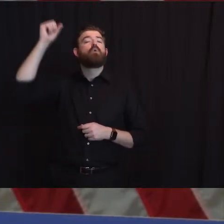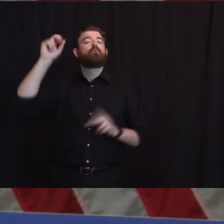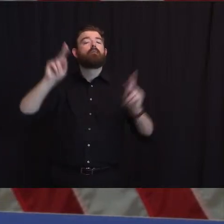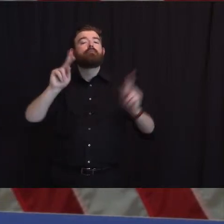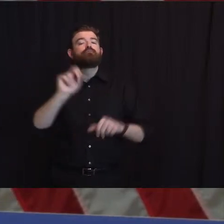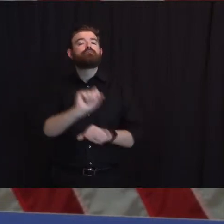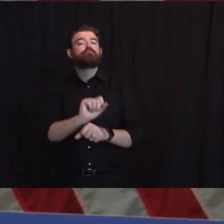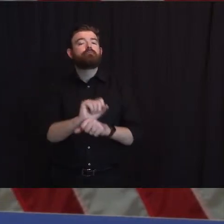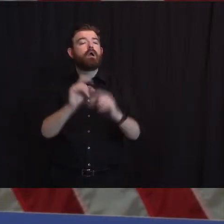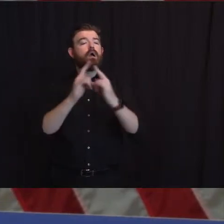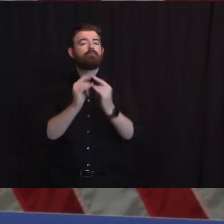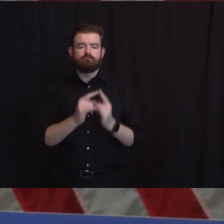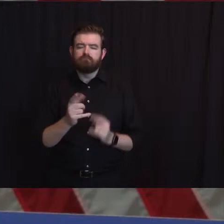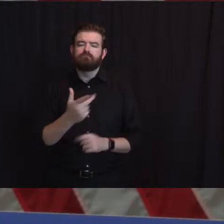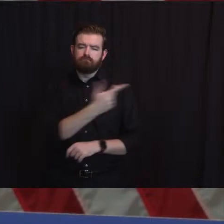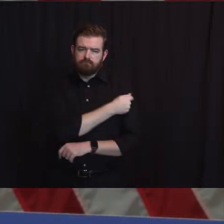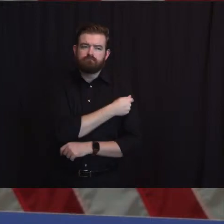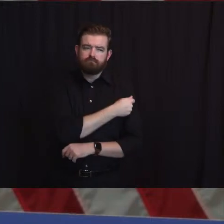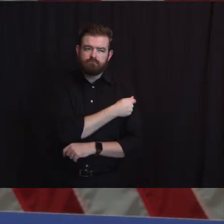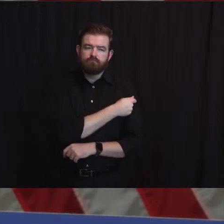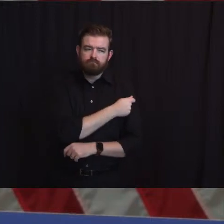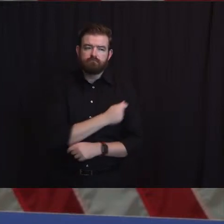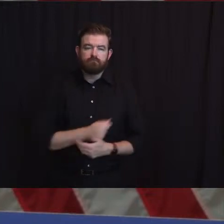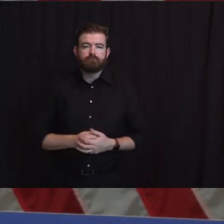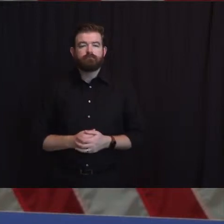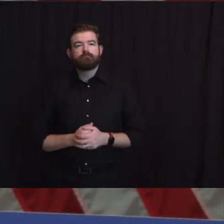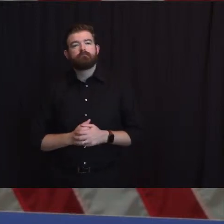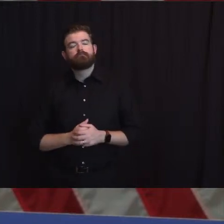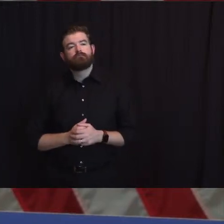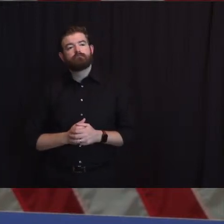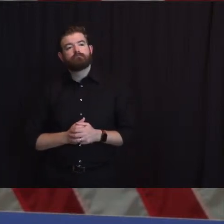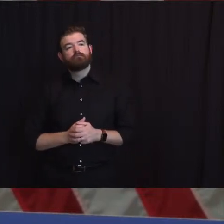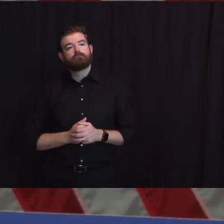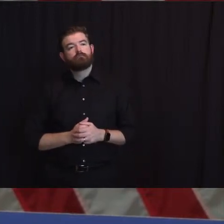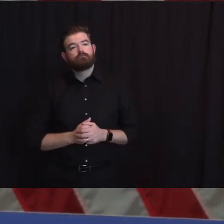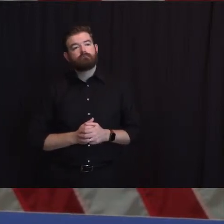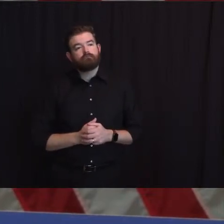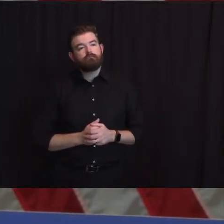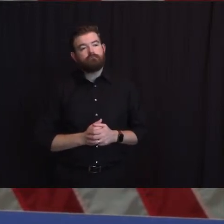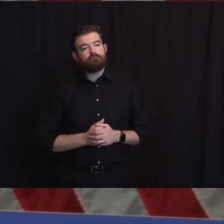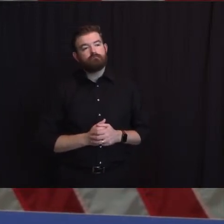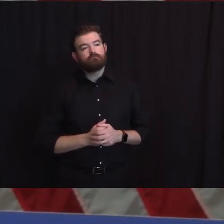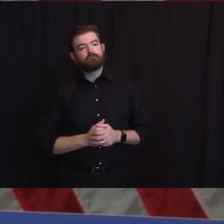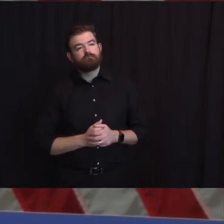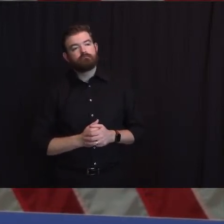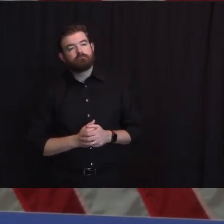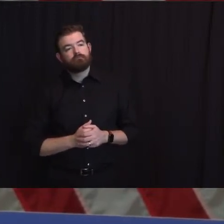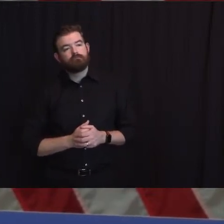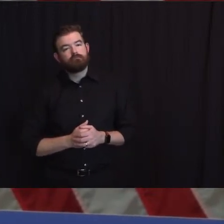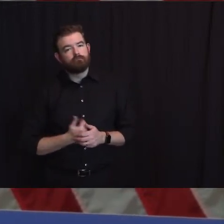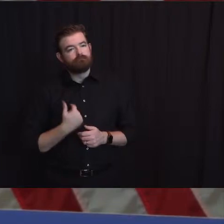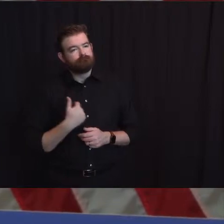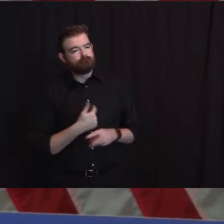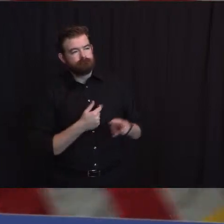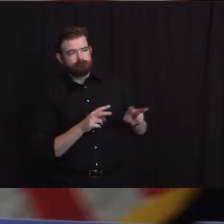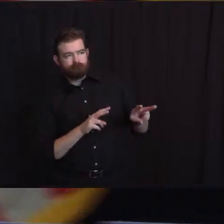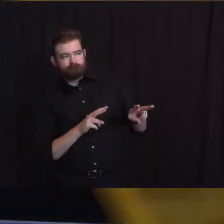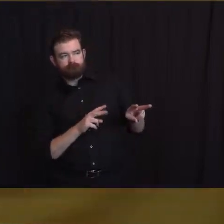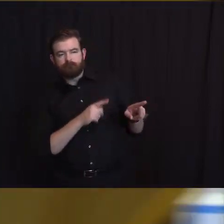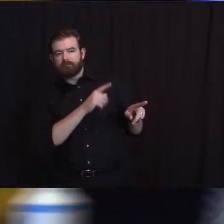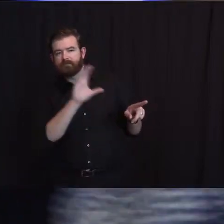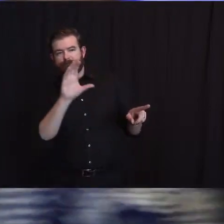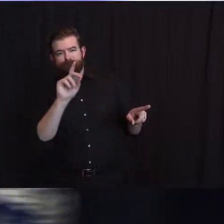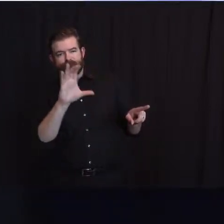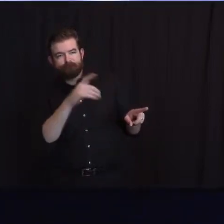to say, and then we'll think about it ourselves and make our own policy based on that. We had a good exchange